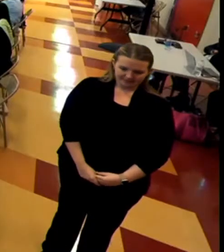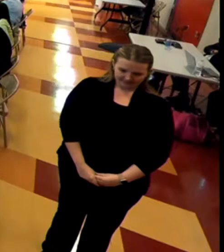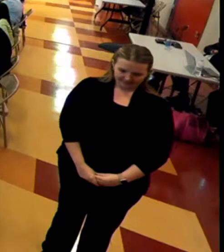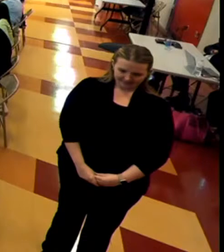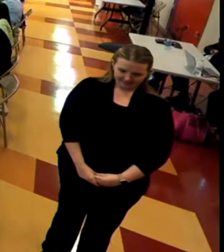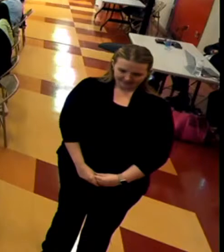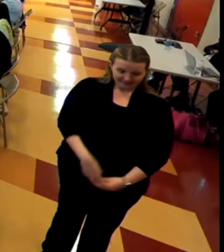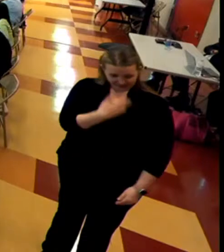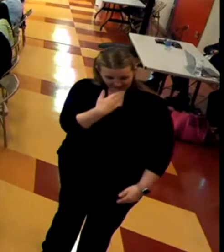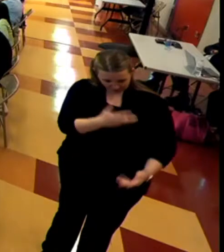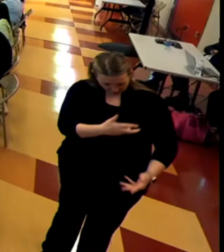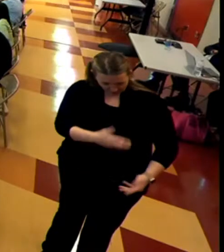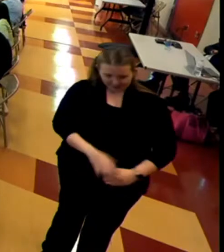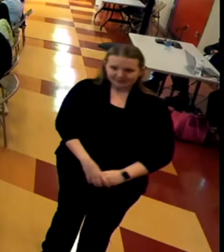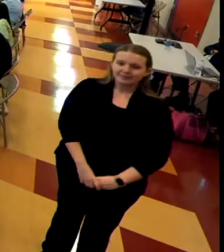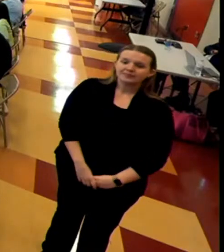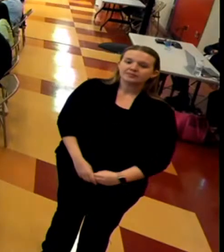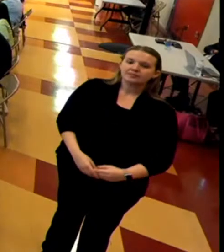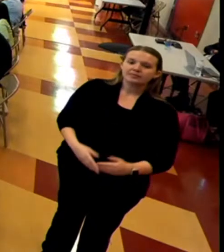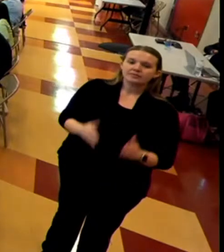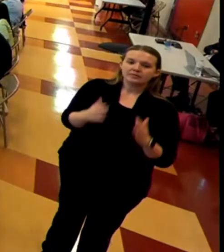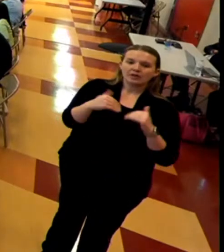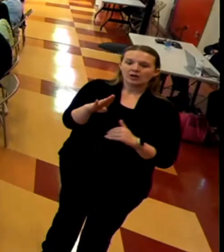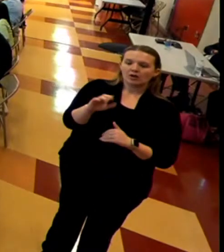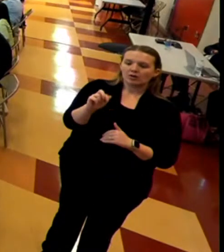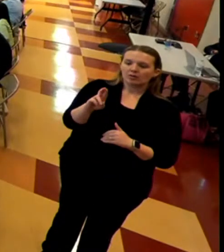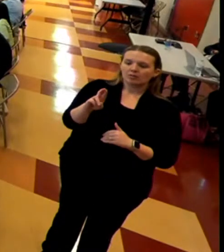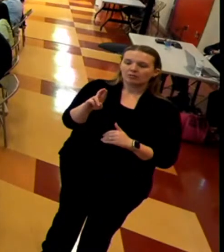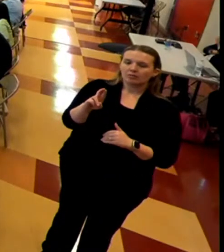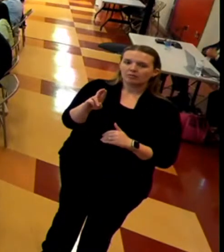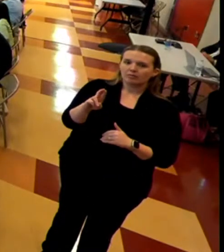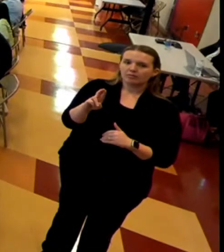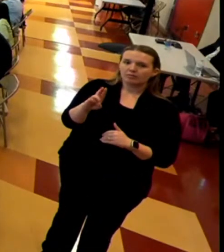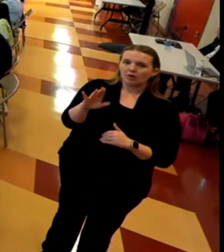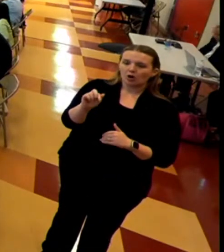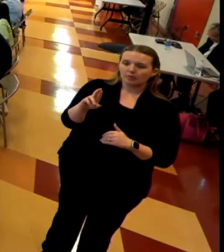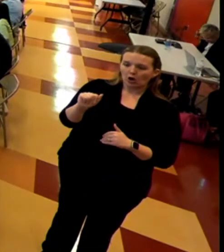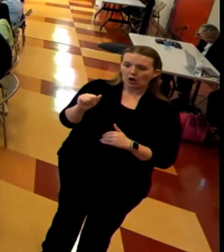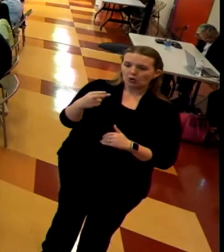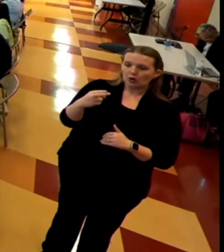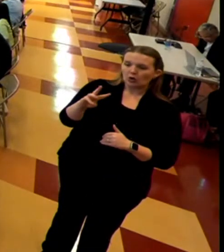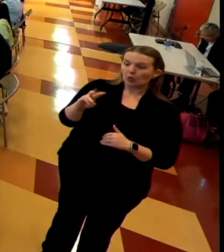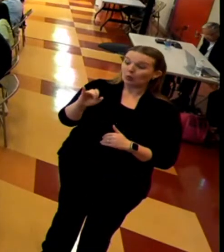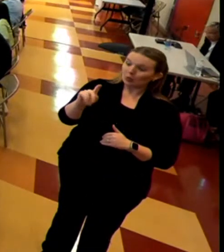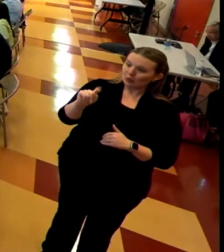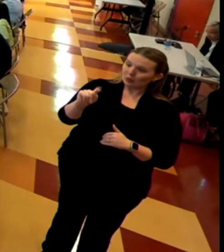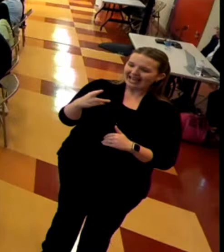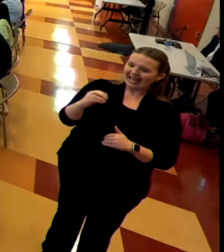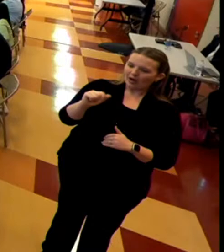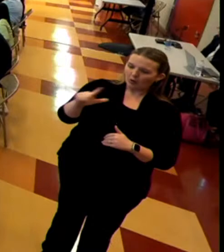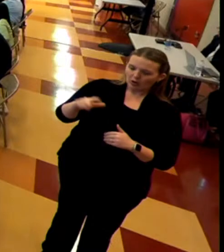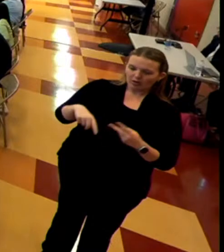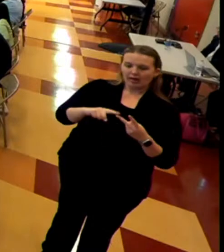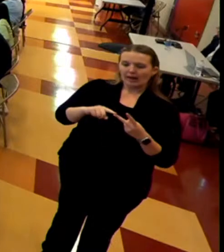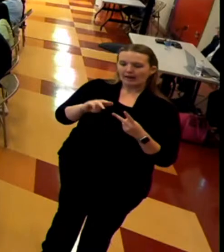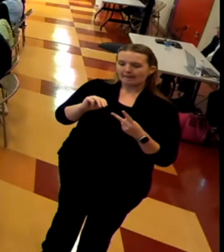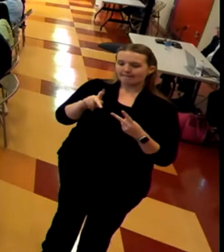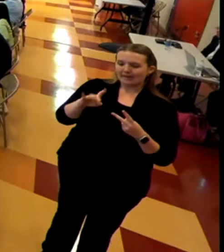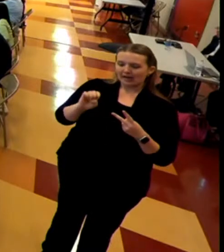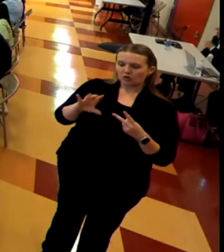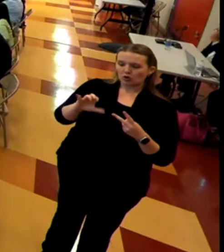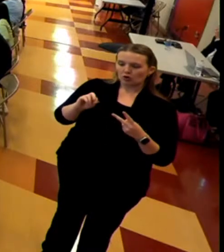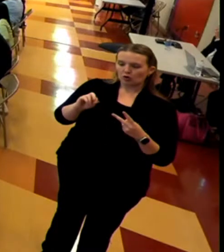you very much. Next will be Barbara Whithowell, followed by Mike Cormans. Mr.